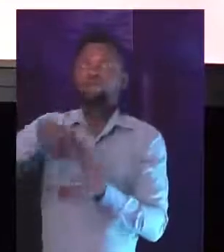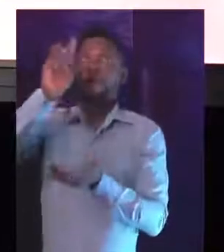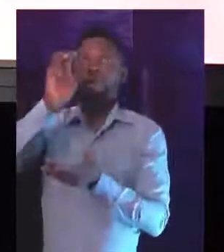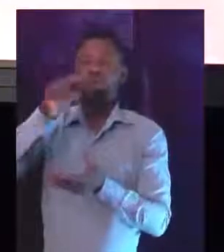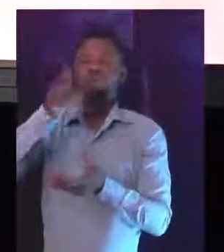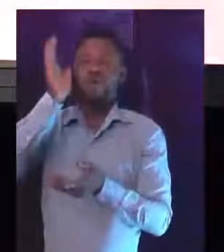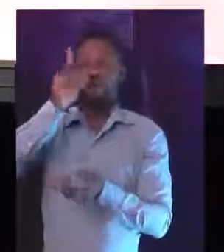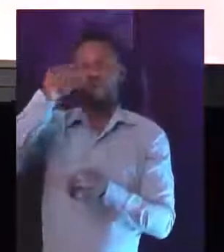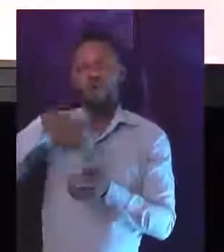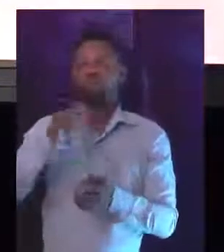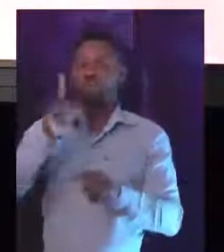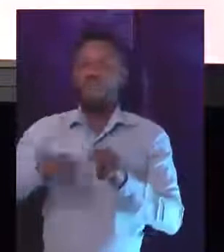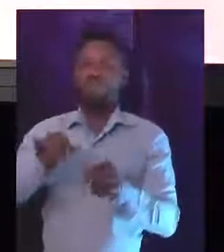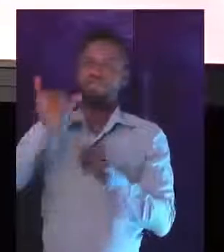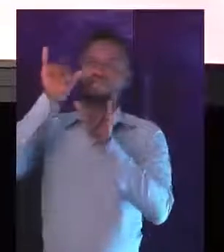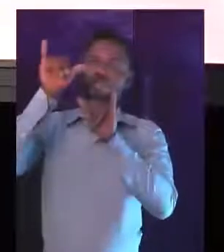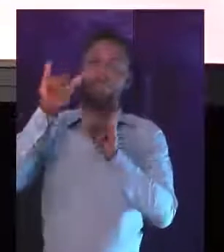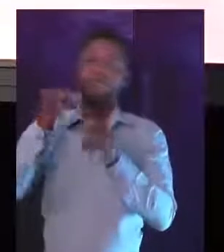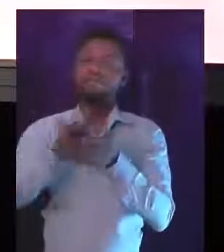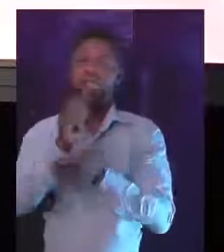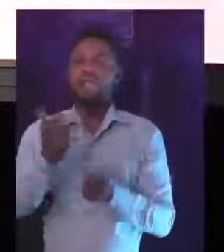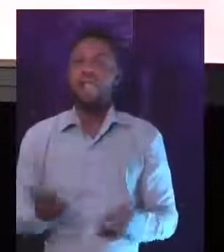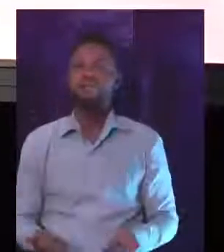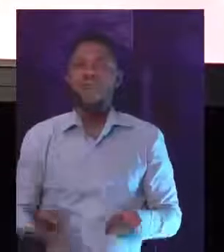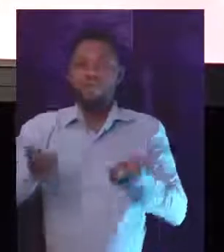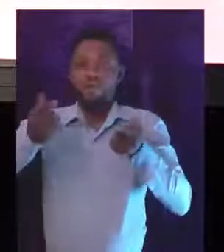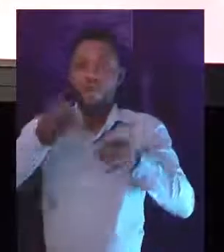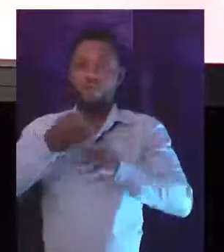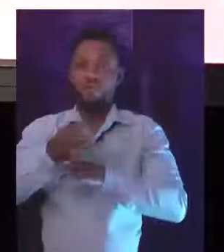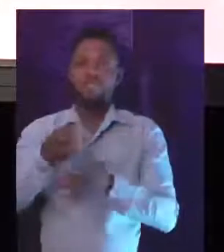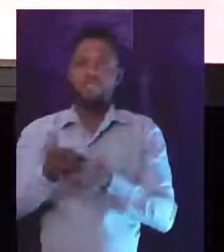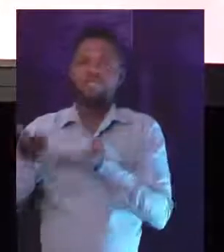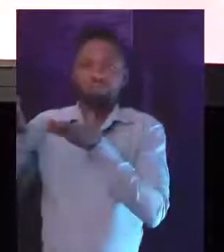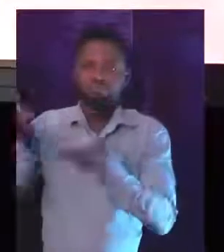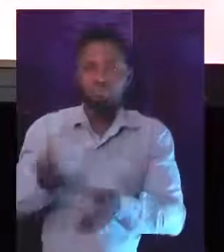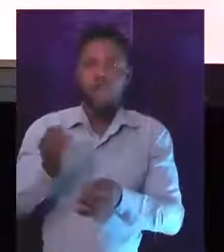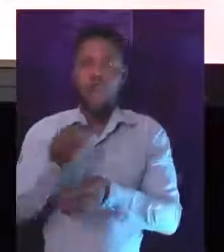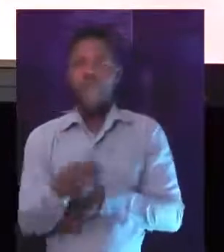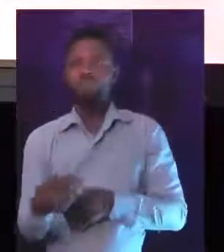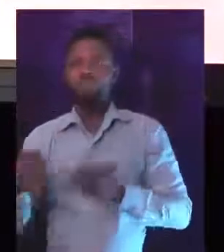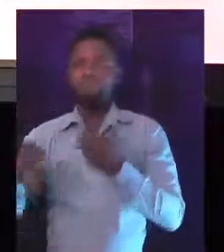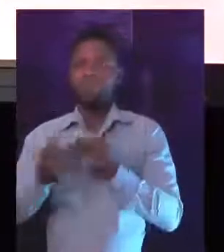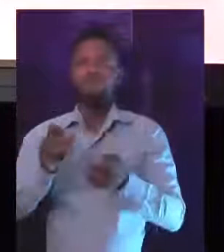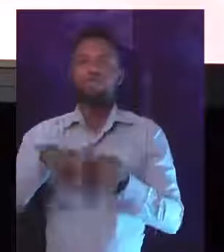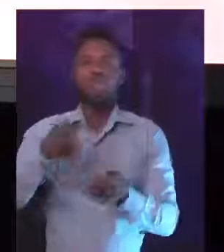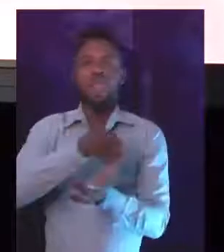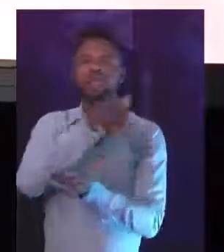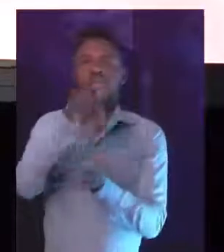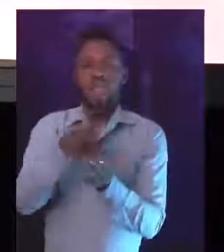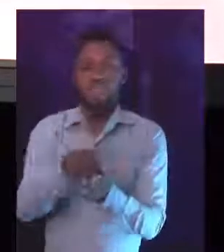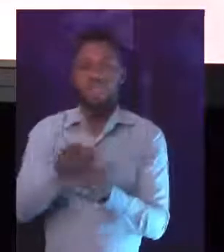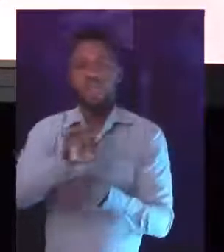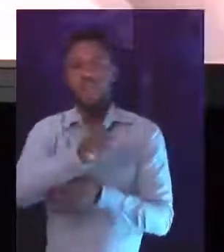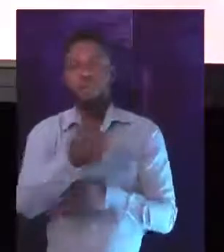up, you definitely come down. You can't stay long and remain there. That's gravitational force. It pulls all objects back to its